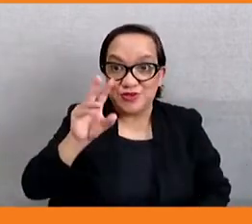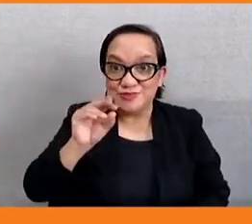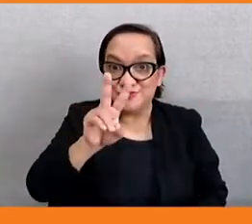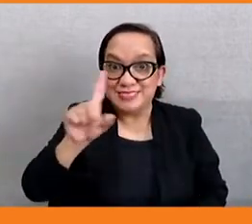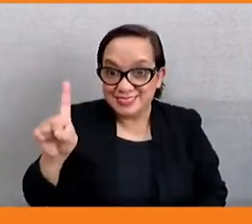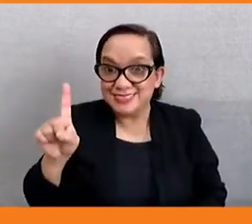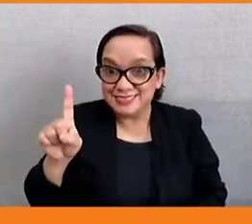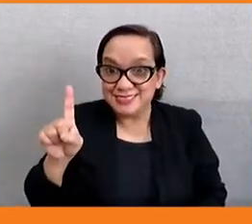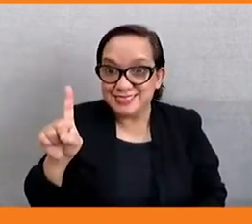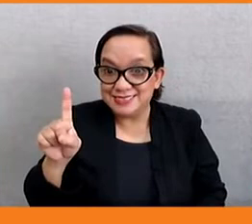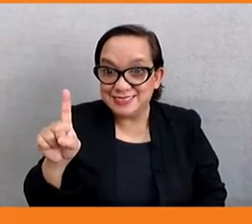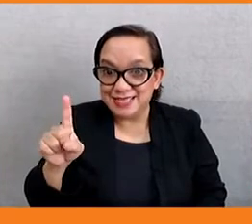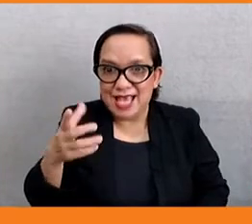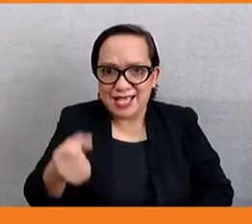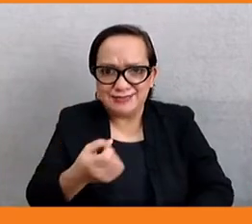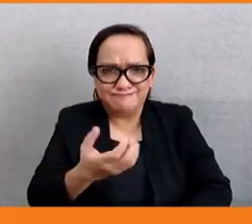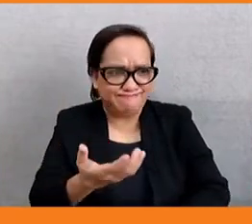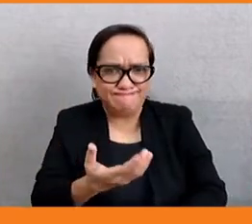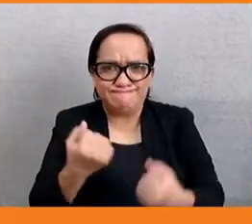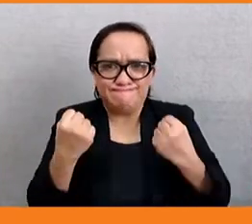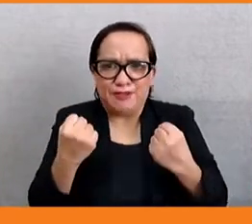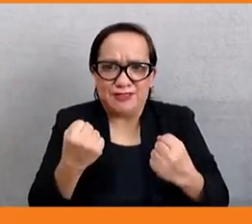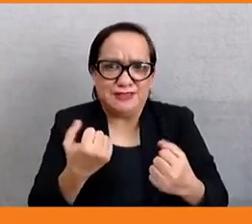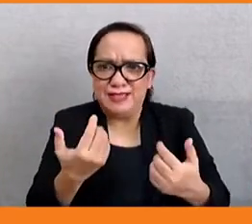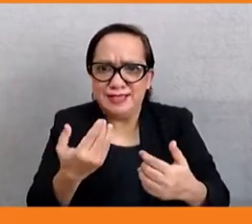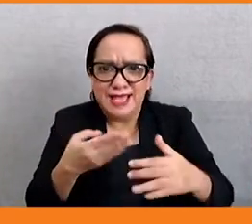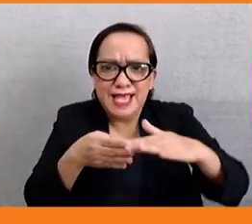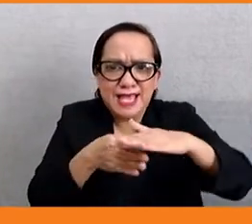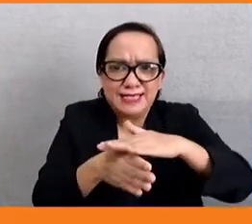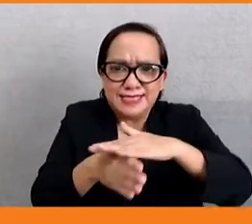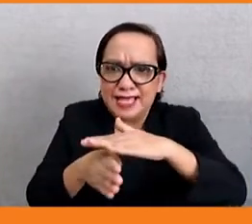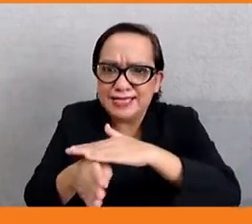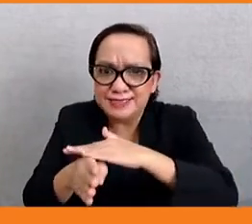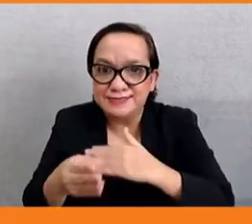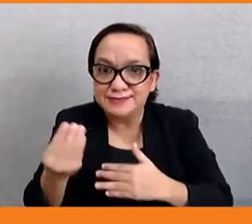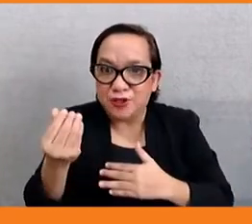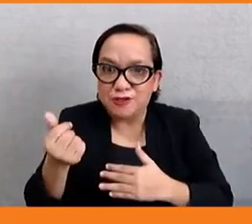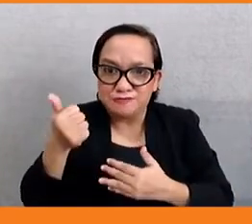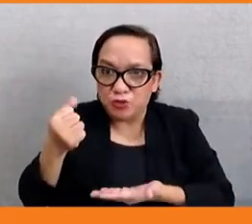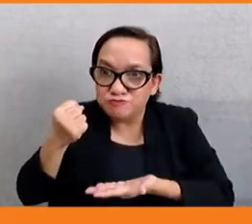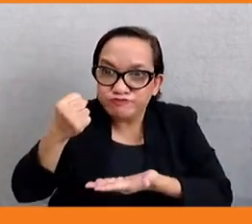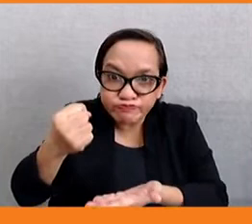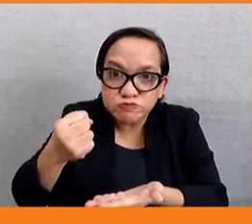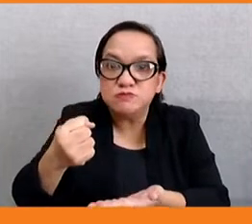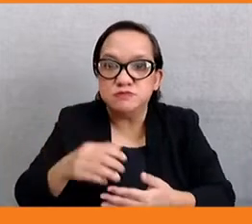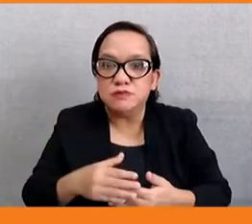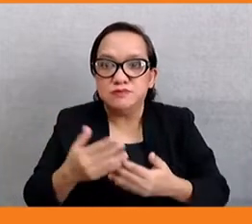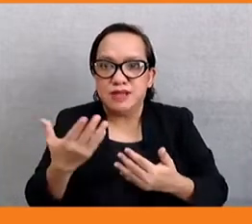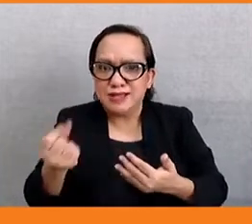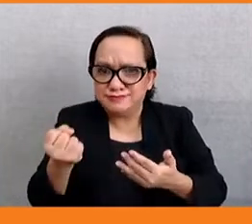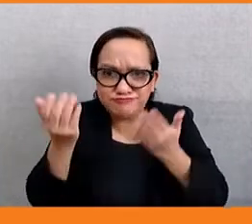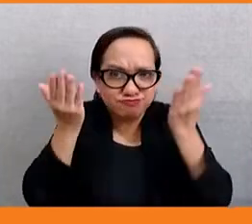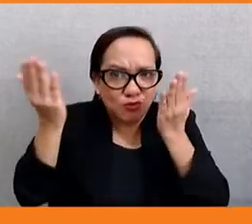universal access to reliable and affordable energy services, while also promoting the low